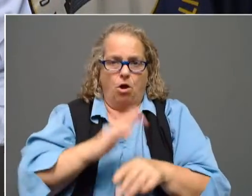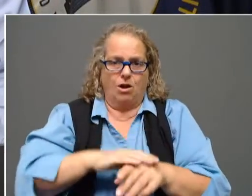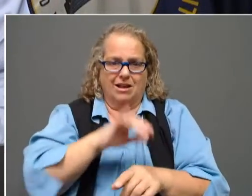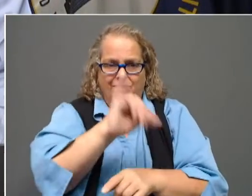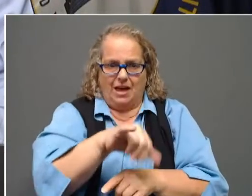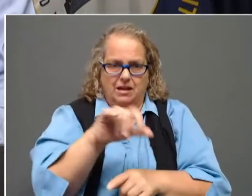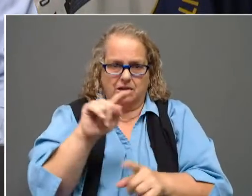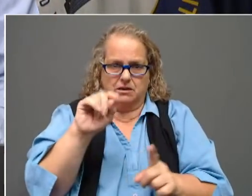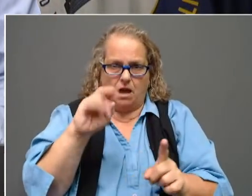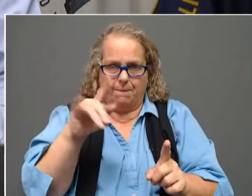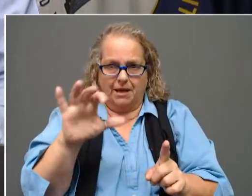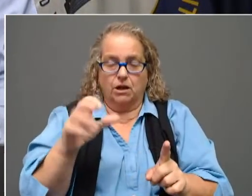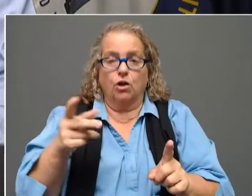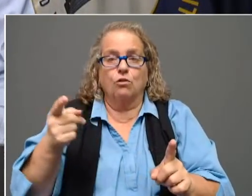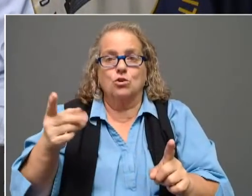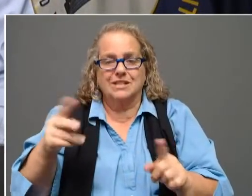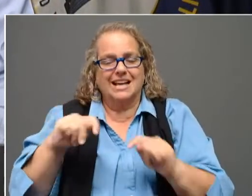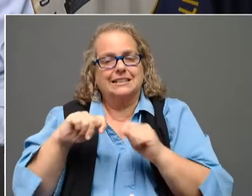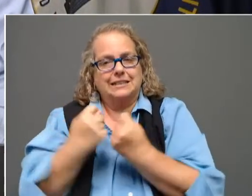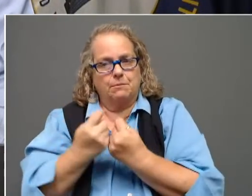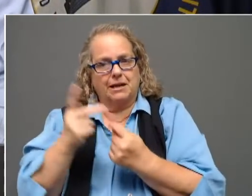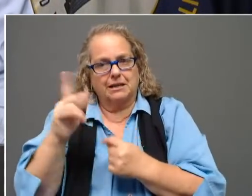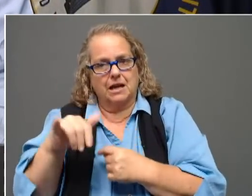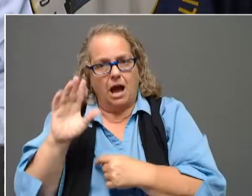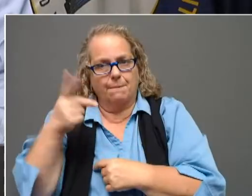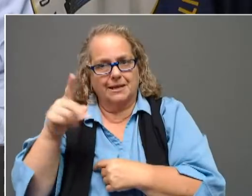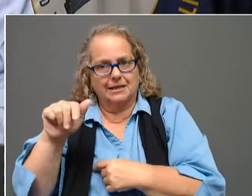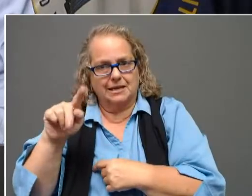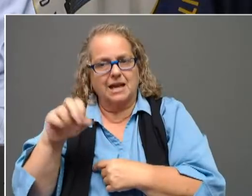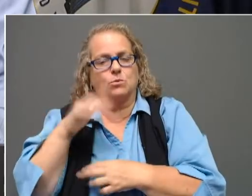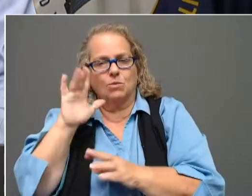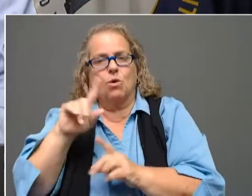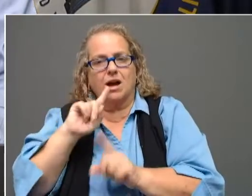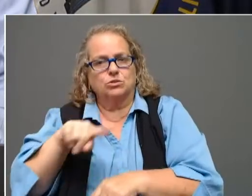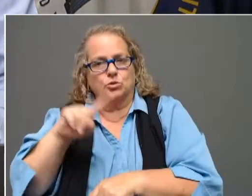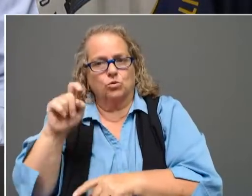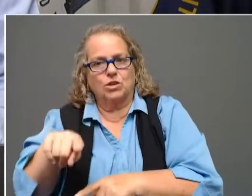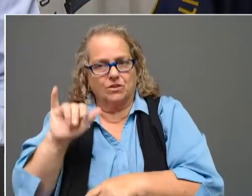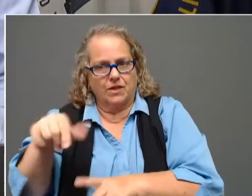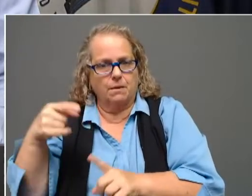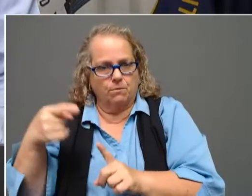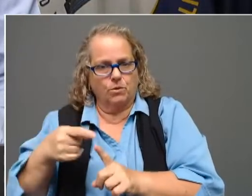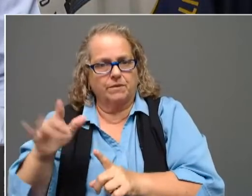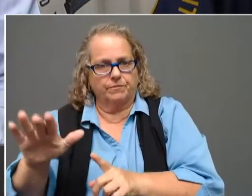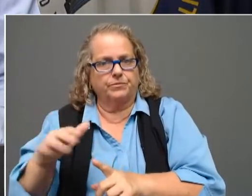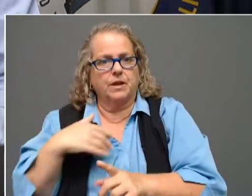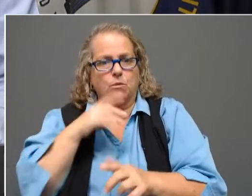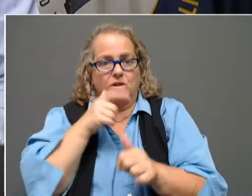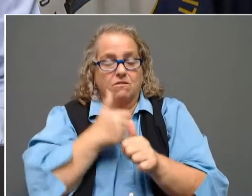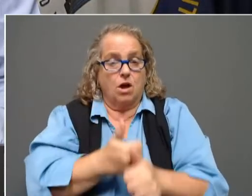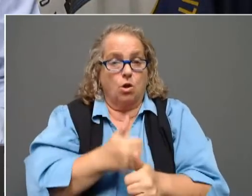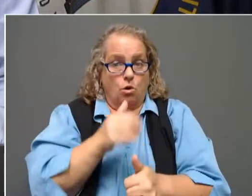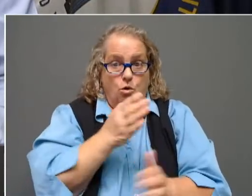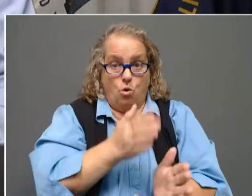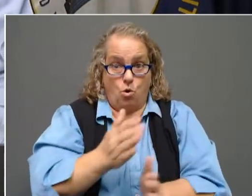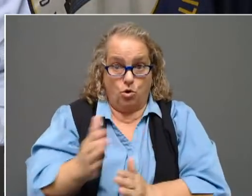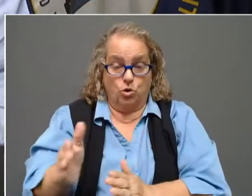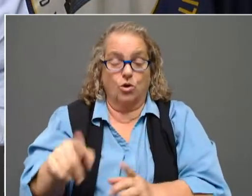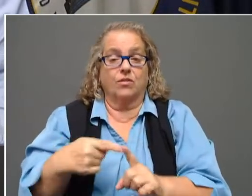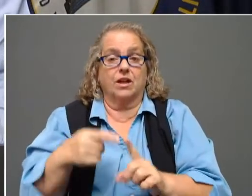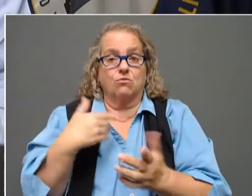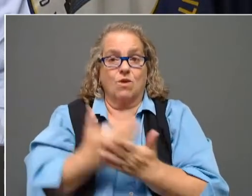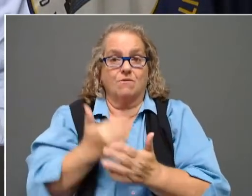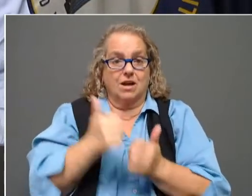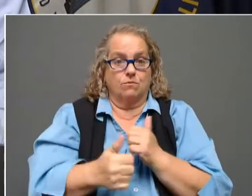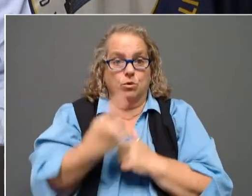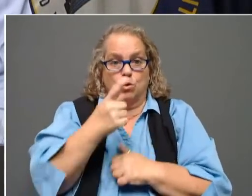update, and we'll answer anything at that point. So I'm going to go through the order I have. We'll get to everybody who has one. I know it's an important